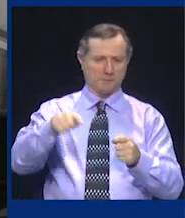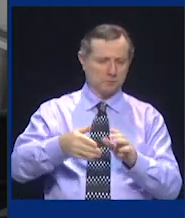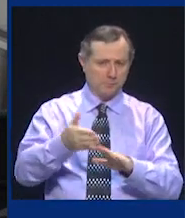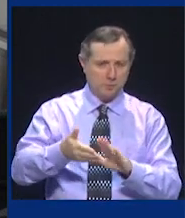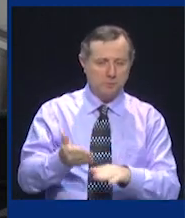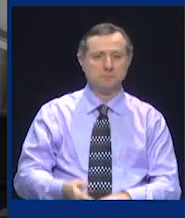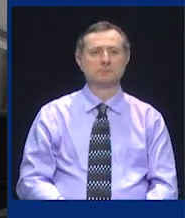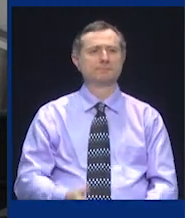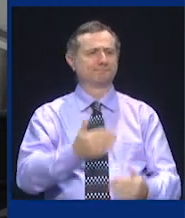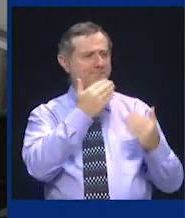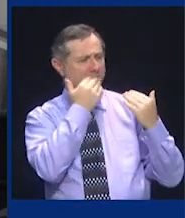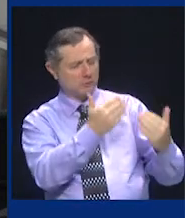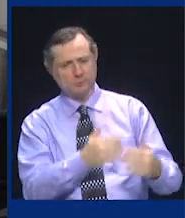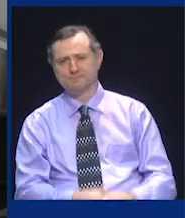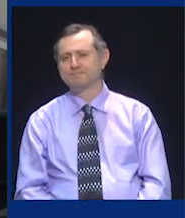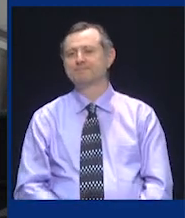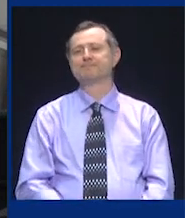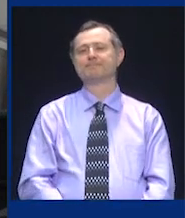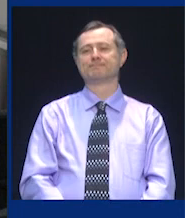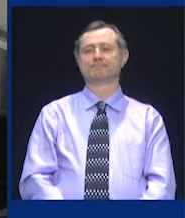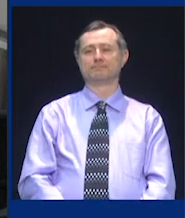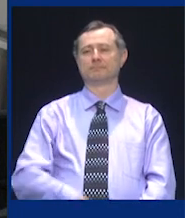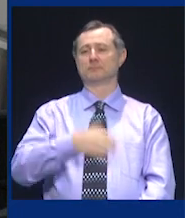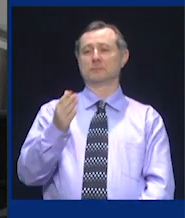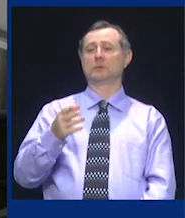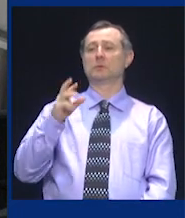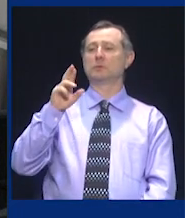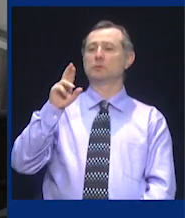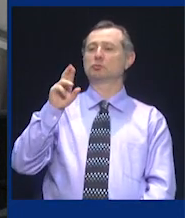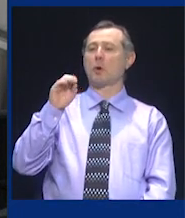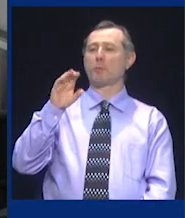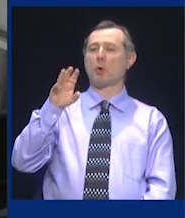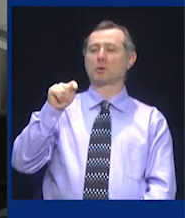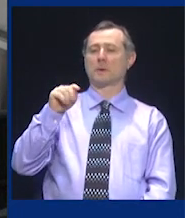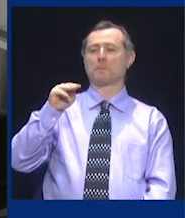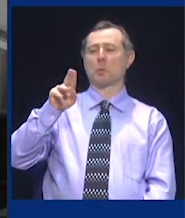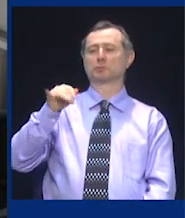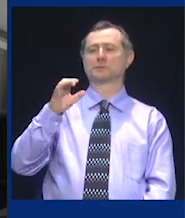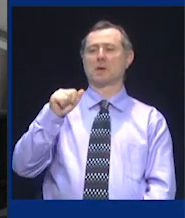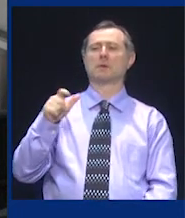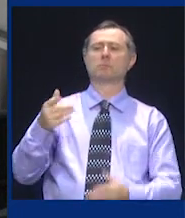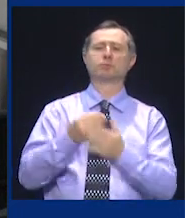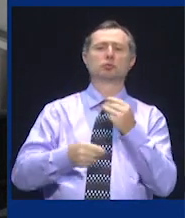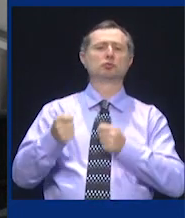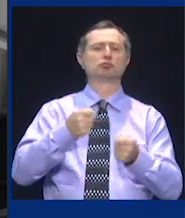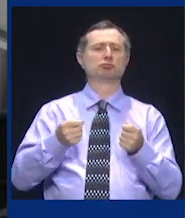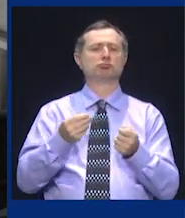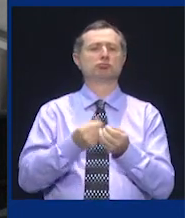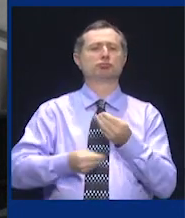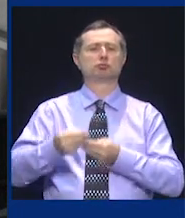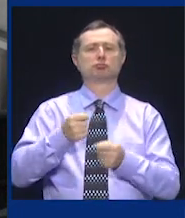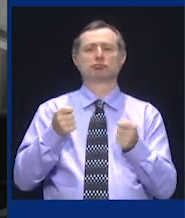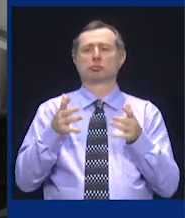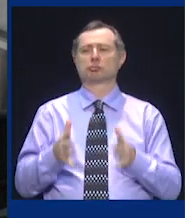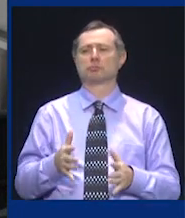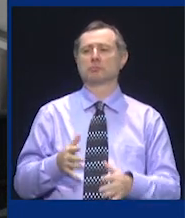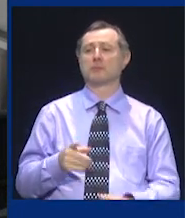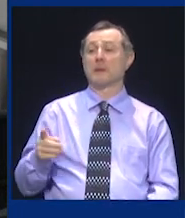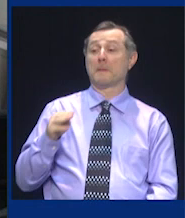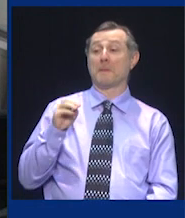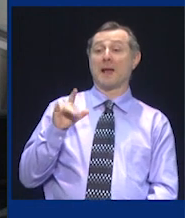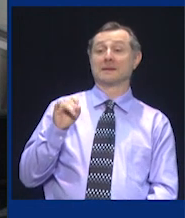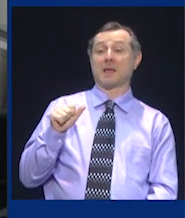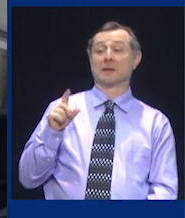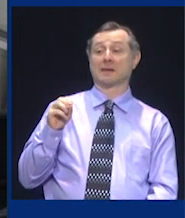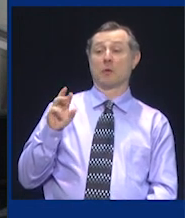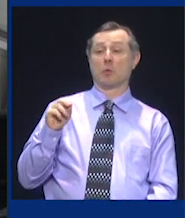you on behalf of the people of the state. Robert Mihica, Budget Director. To my right, Melissa DeRosa, Secretary to the Governor.